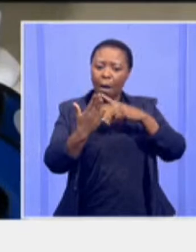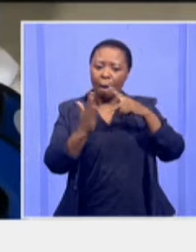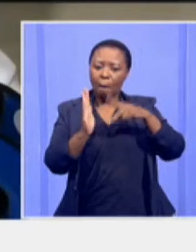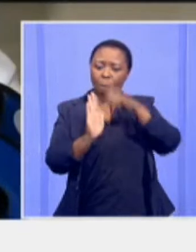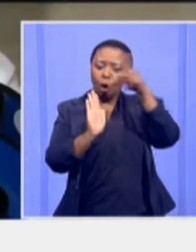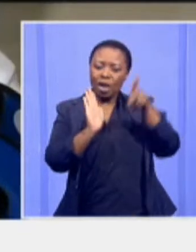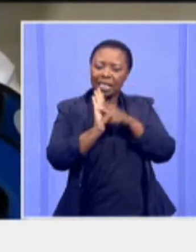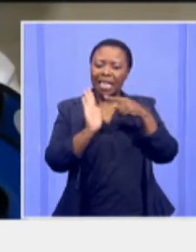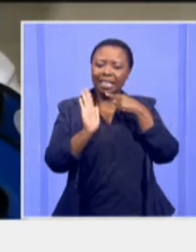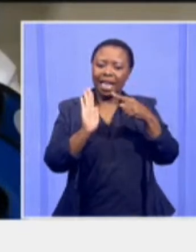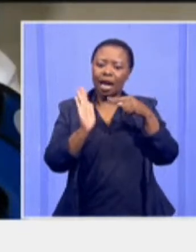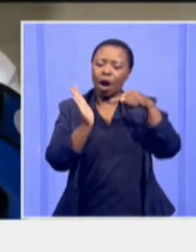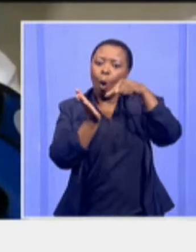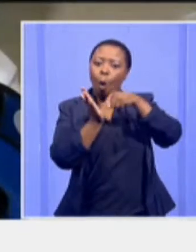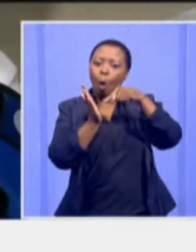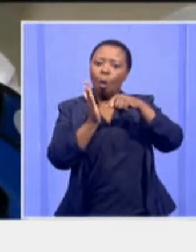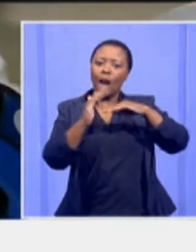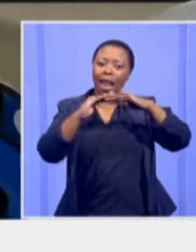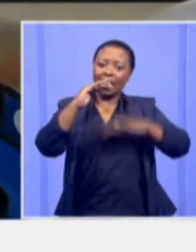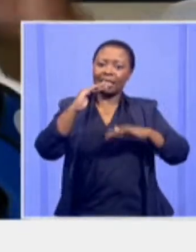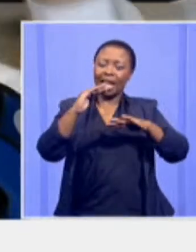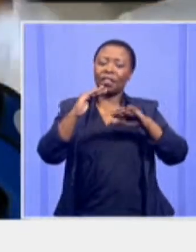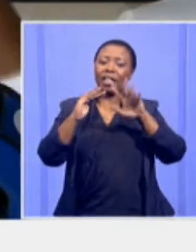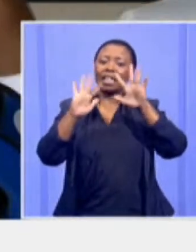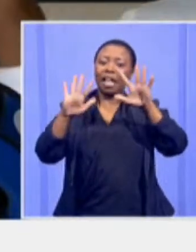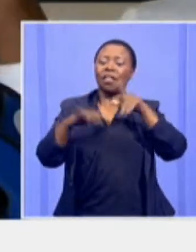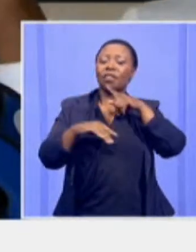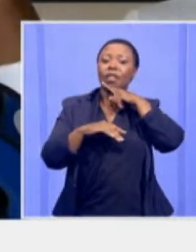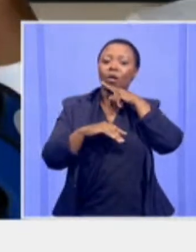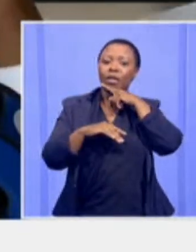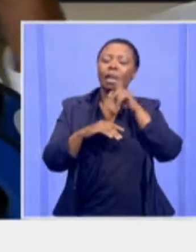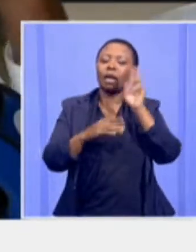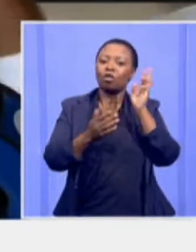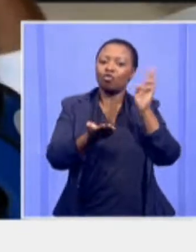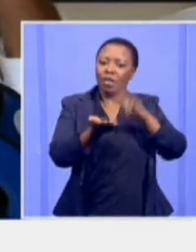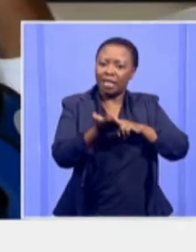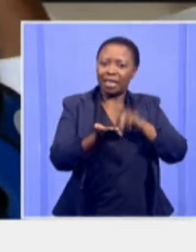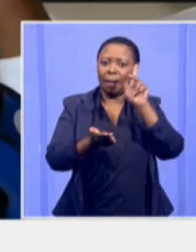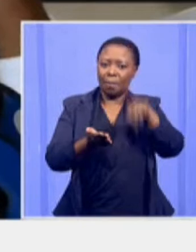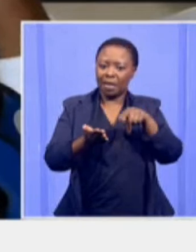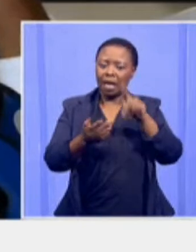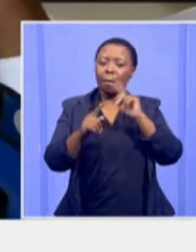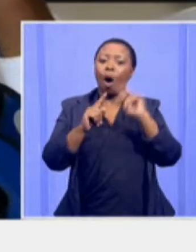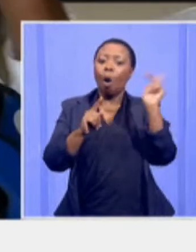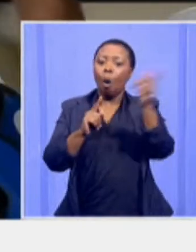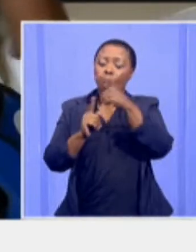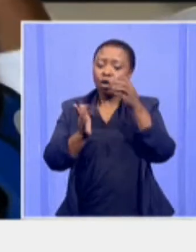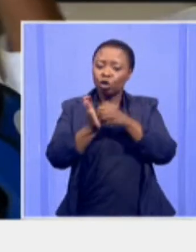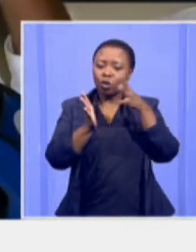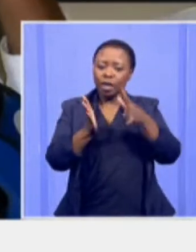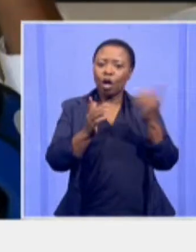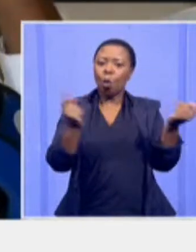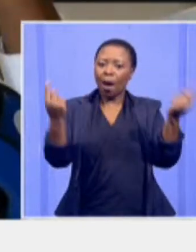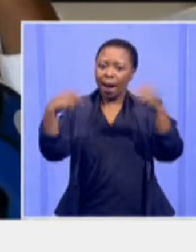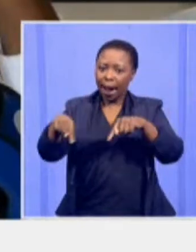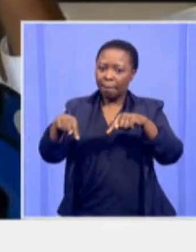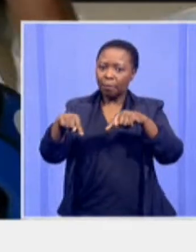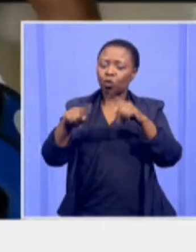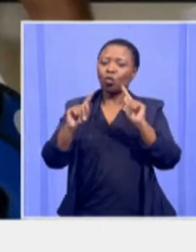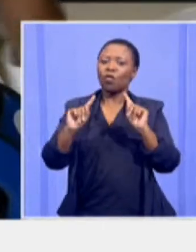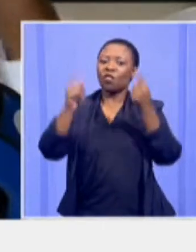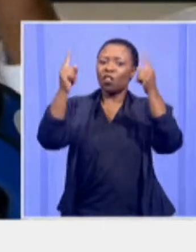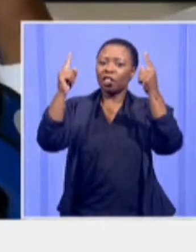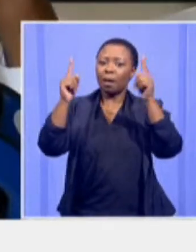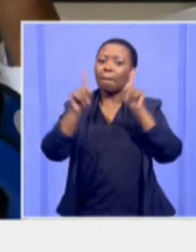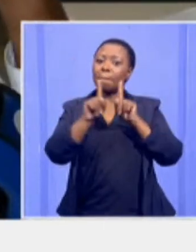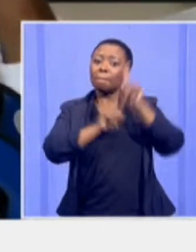than 10,000 must register. So all these first years which came to Wits, who passed very well, they're